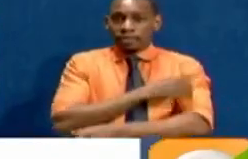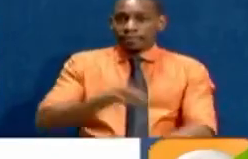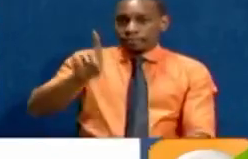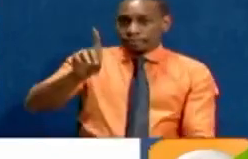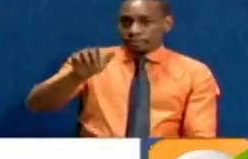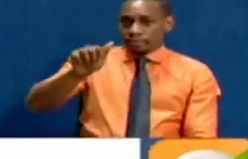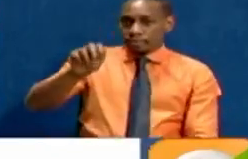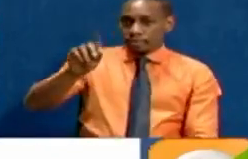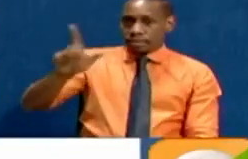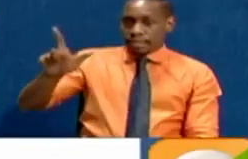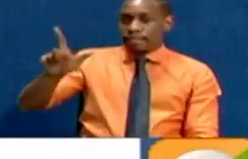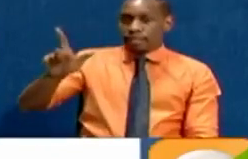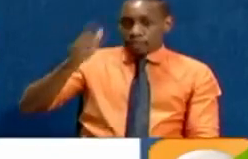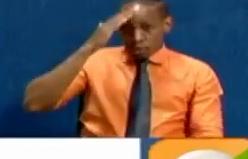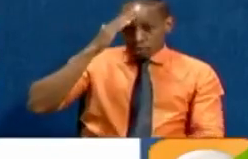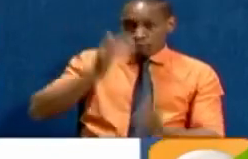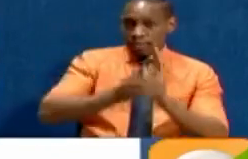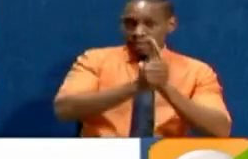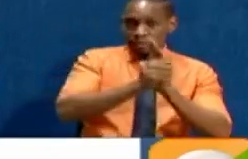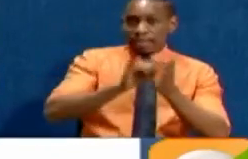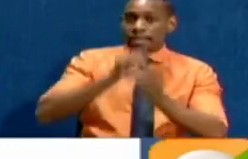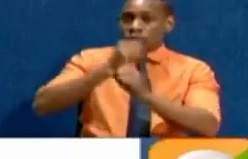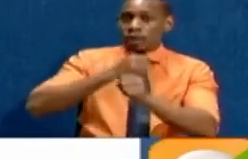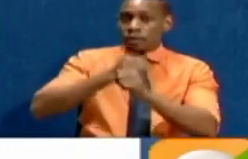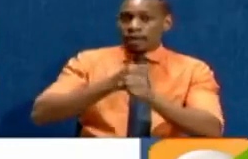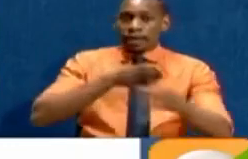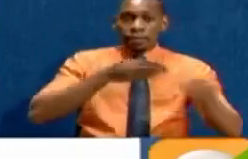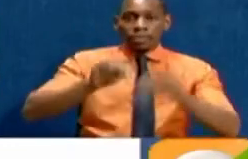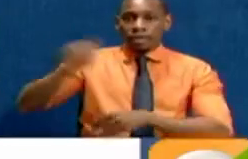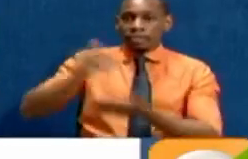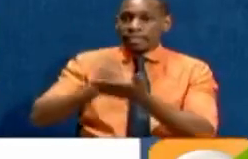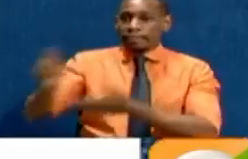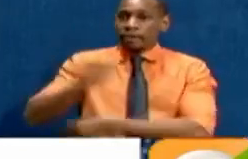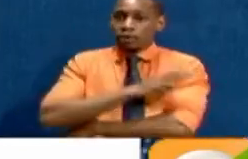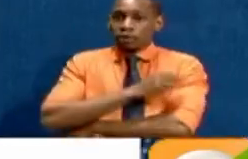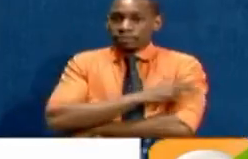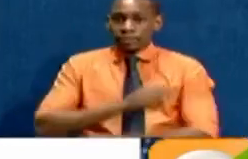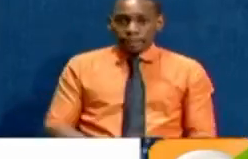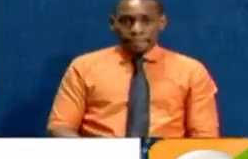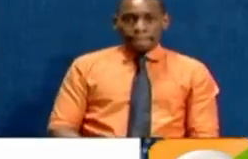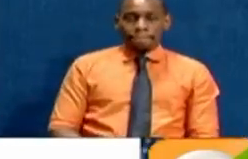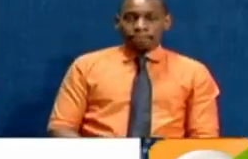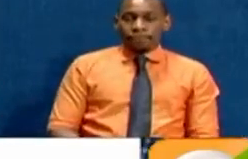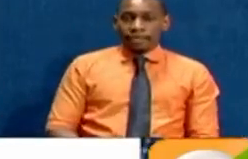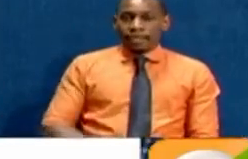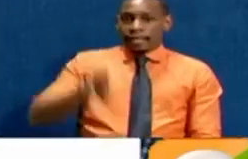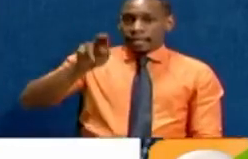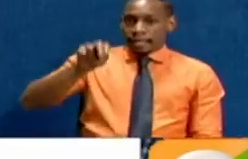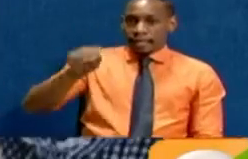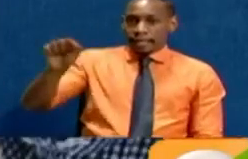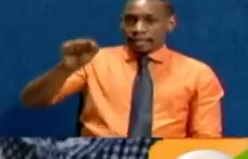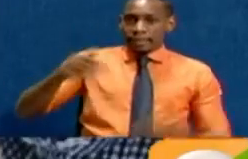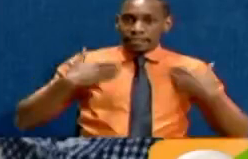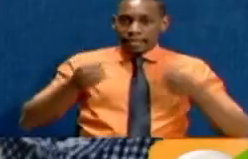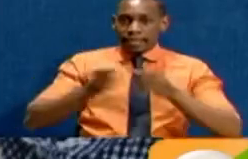Daniel Alushula, a renowned orthopedic surgeon who was working at the Busia County Referral Hospital. NMS Health Director Dr.